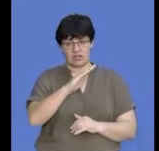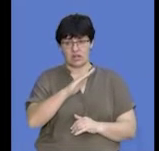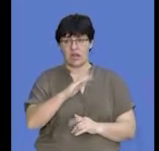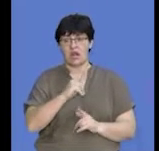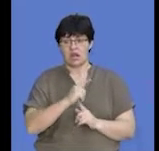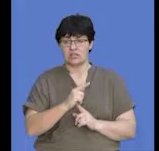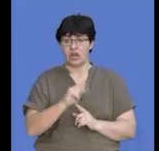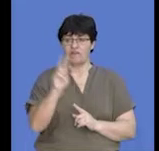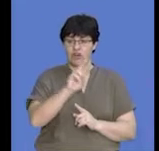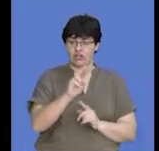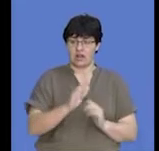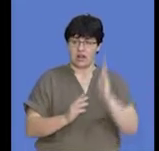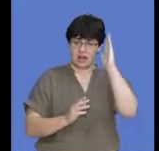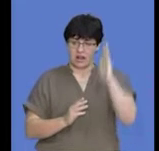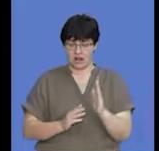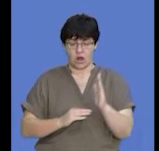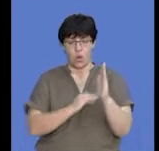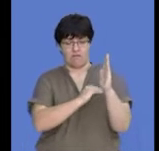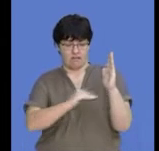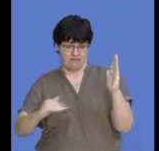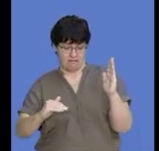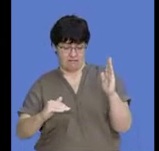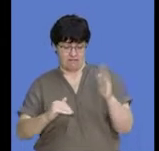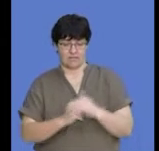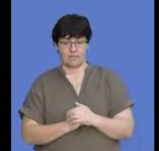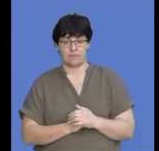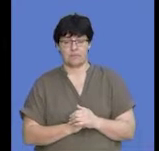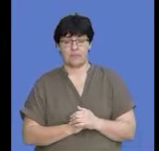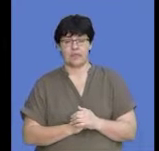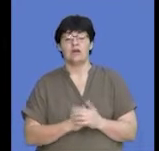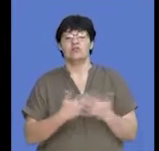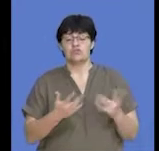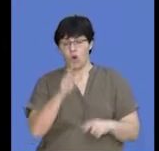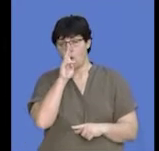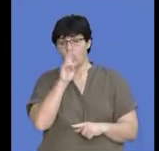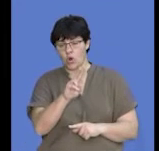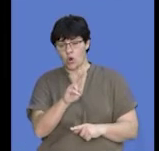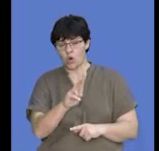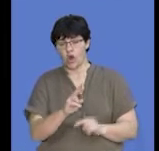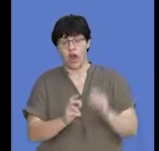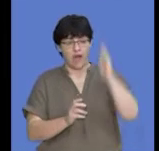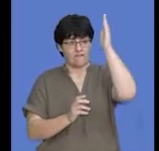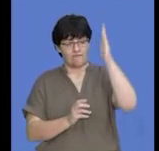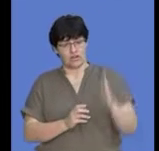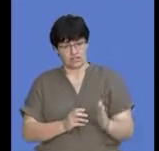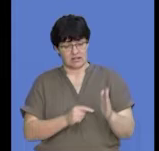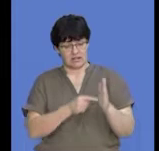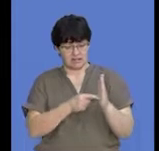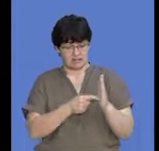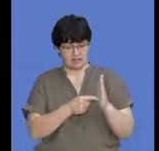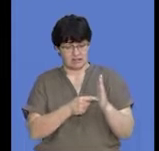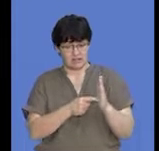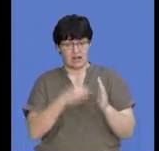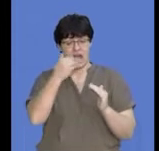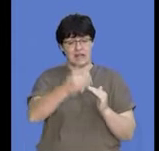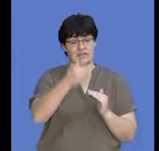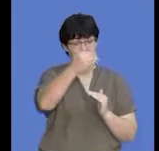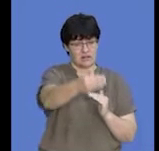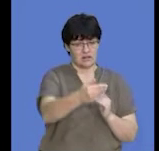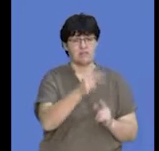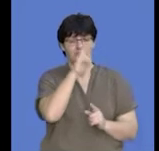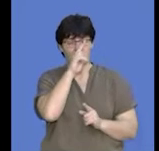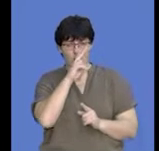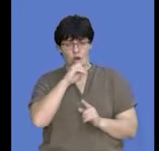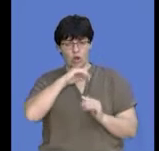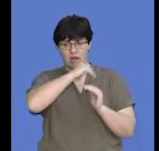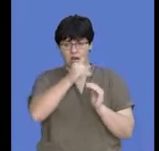interval over horizontal equivalent. Looking closely at my vertical interval, when I looked at the contour